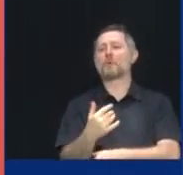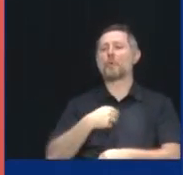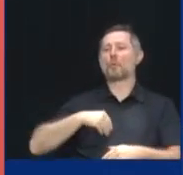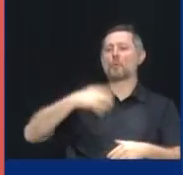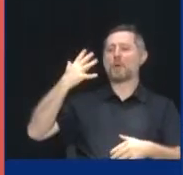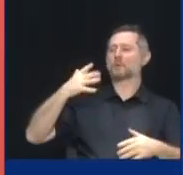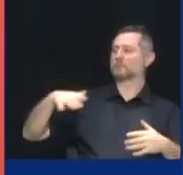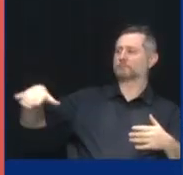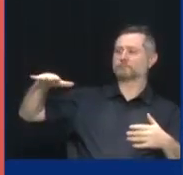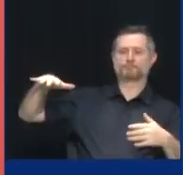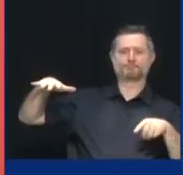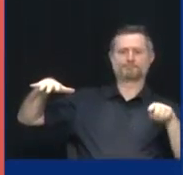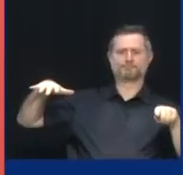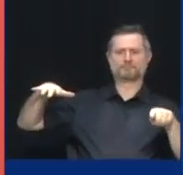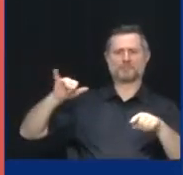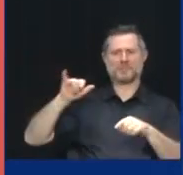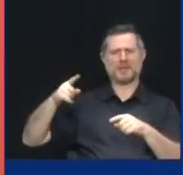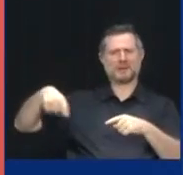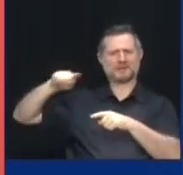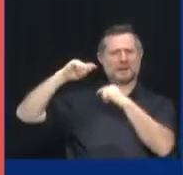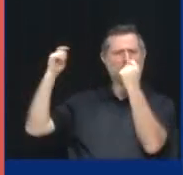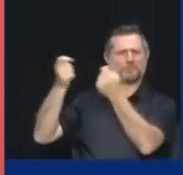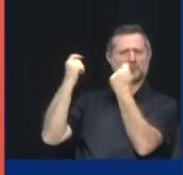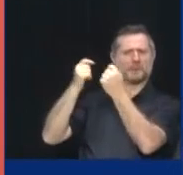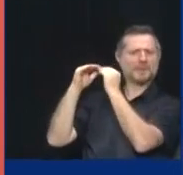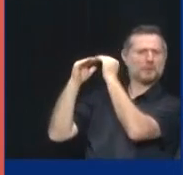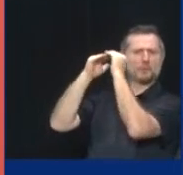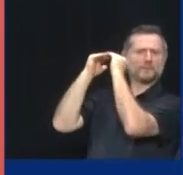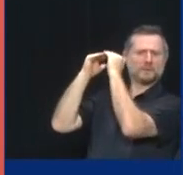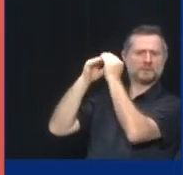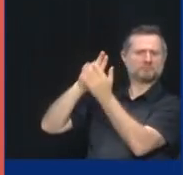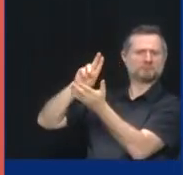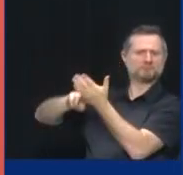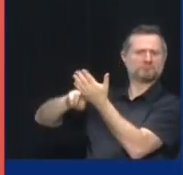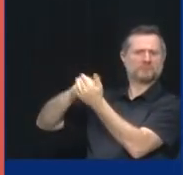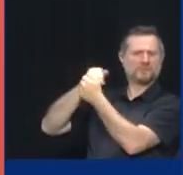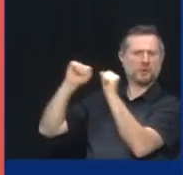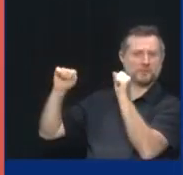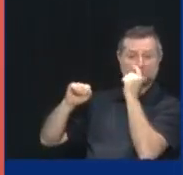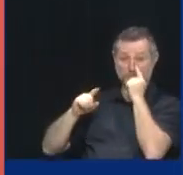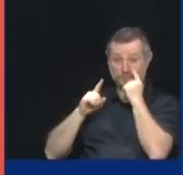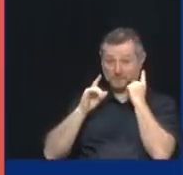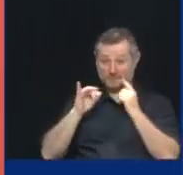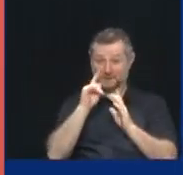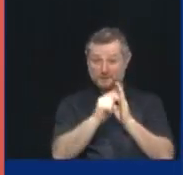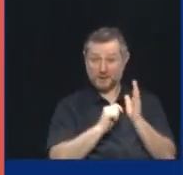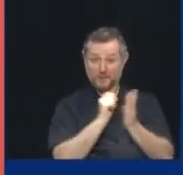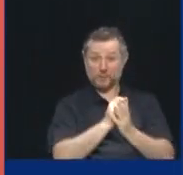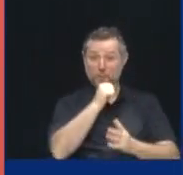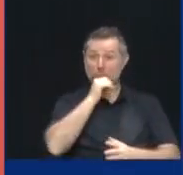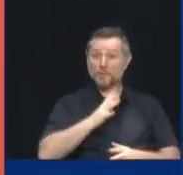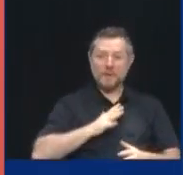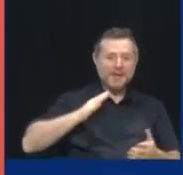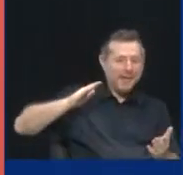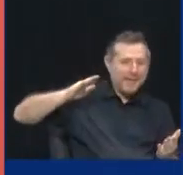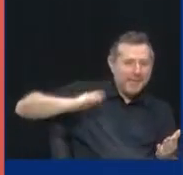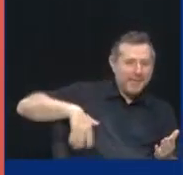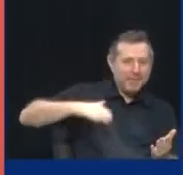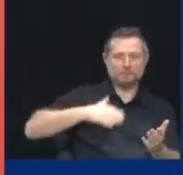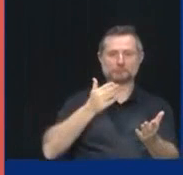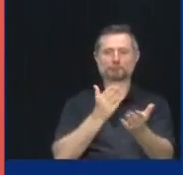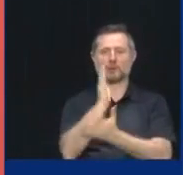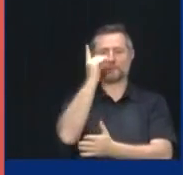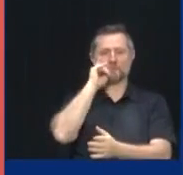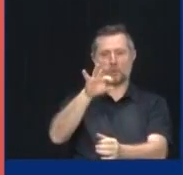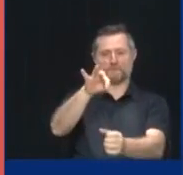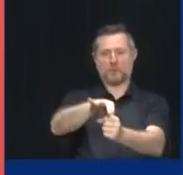celebrating equality and freedom. Women didn't have the right to vote. So America has always been